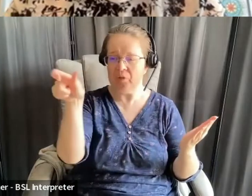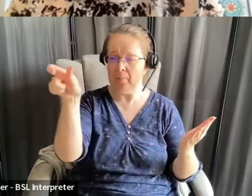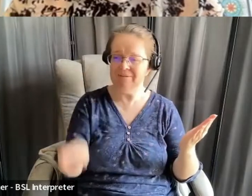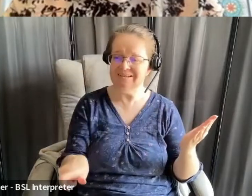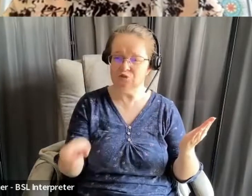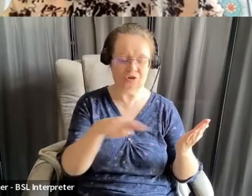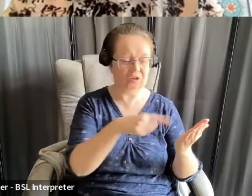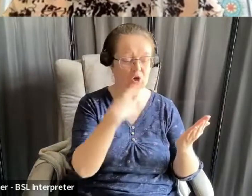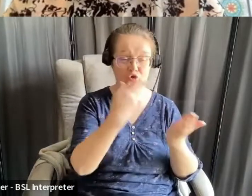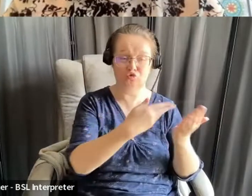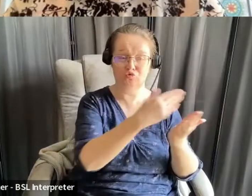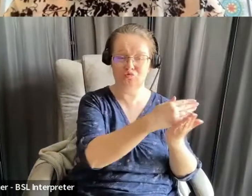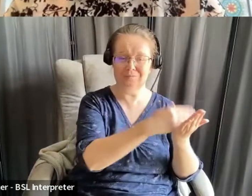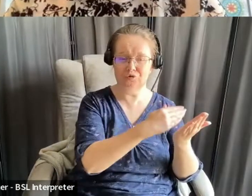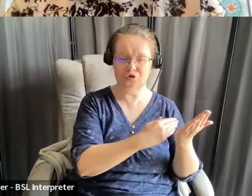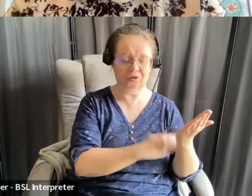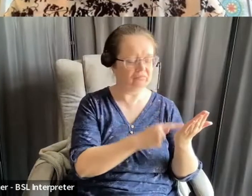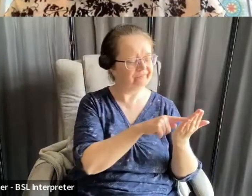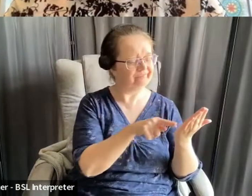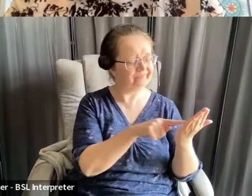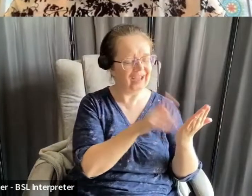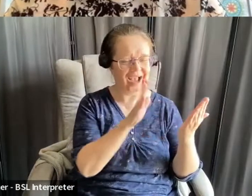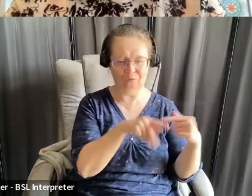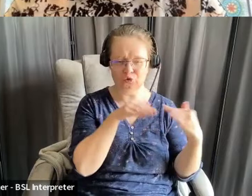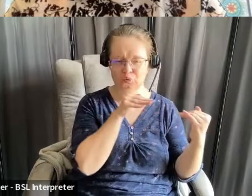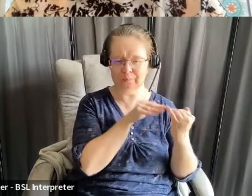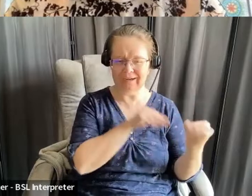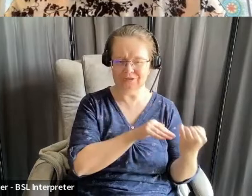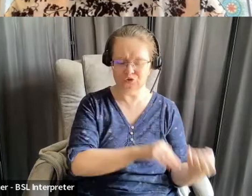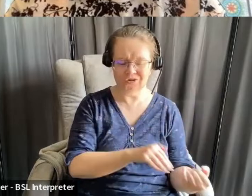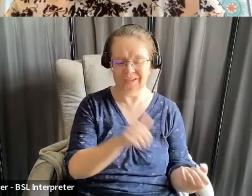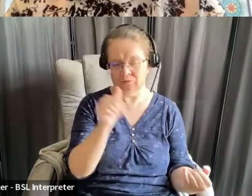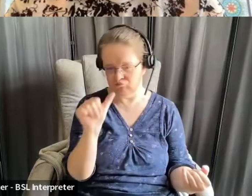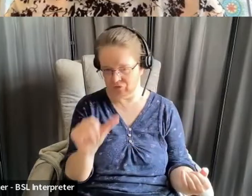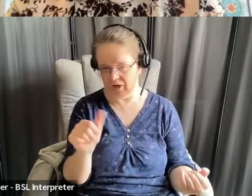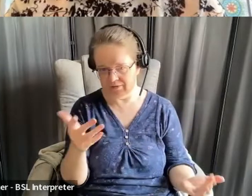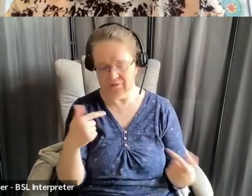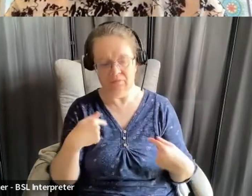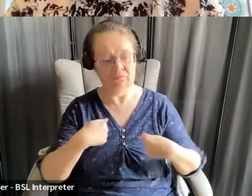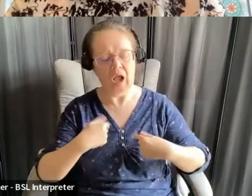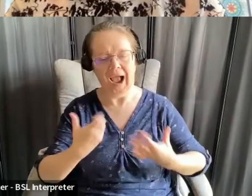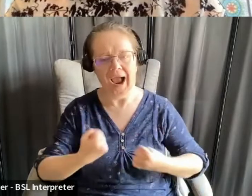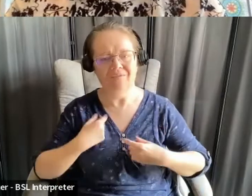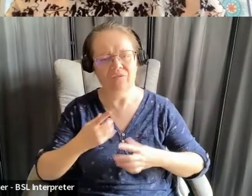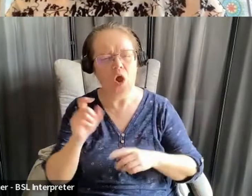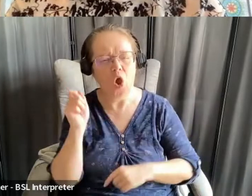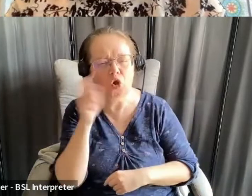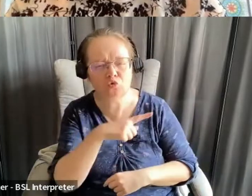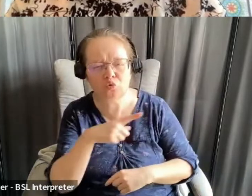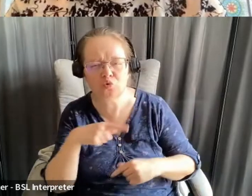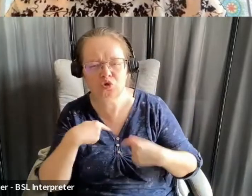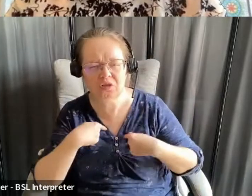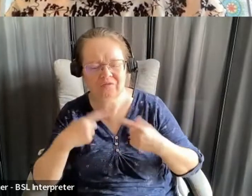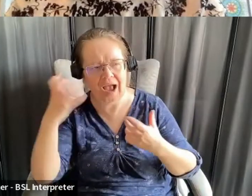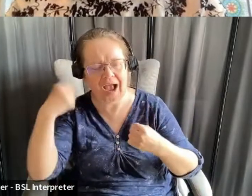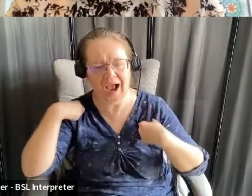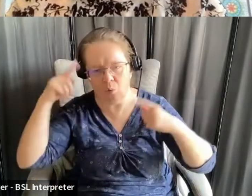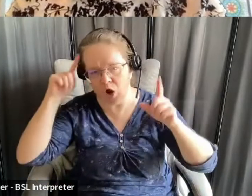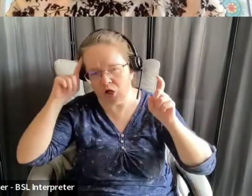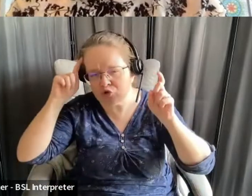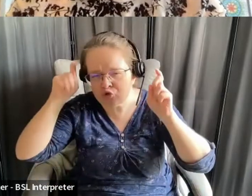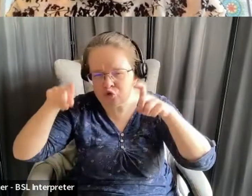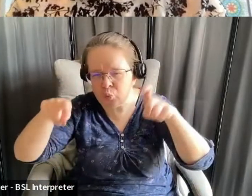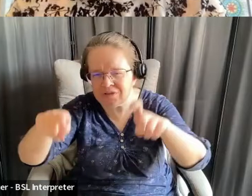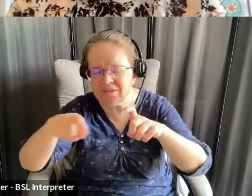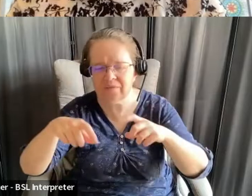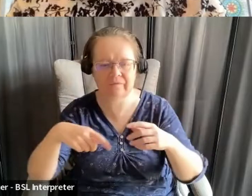But we know we've got these other unusual and unique skills and strengths, our creativity skills, our ability to be intuitive, our